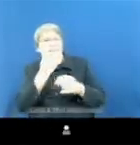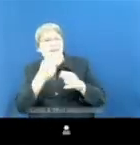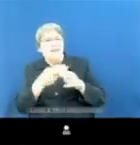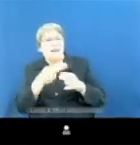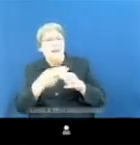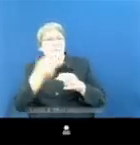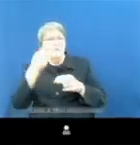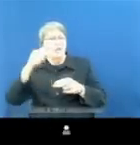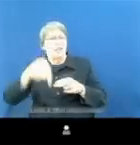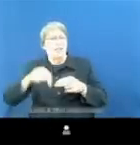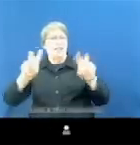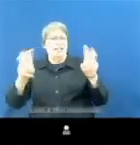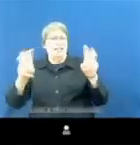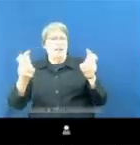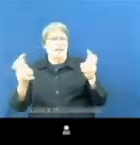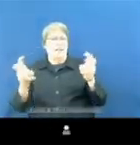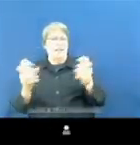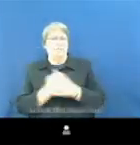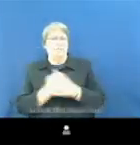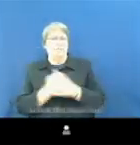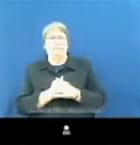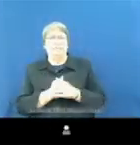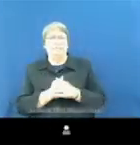particular topic.